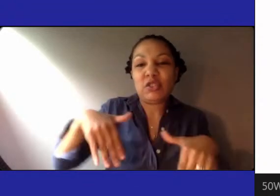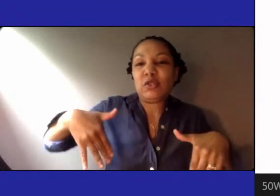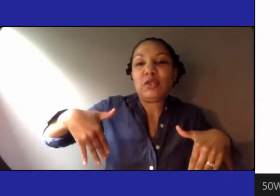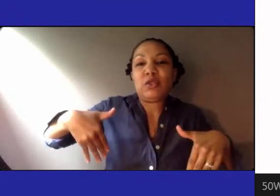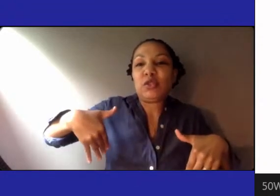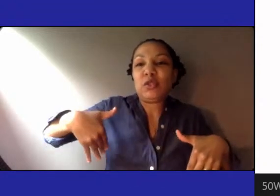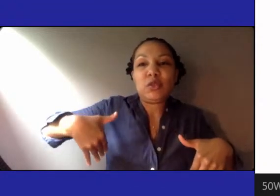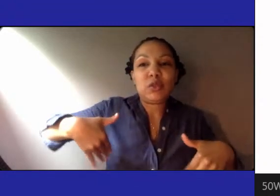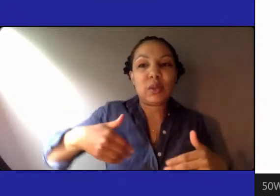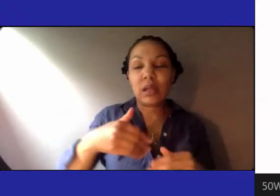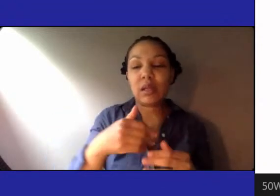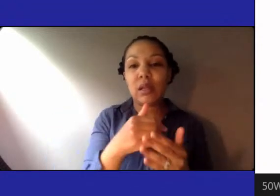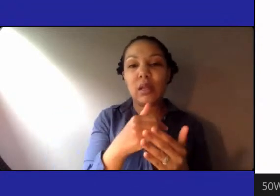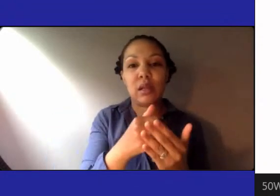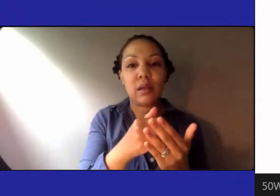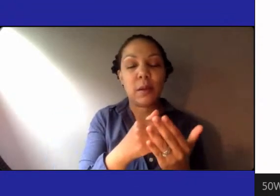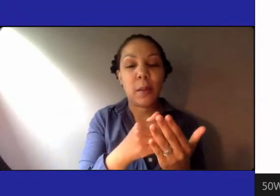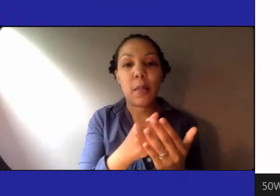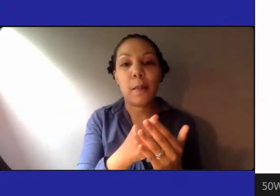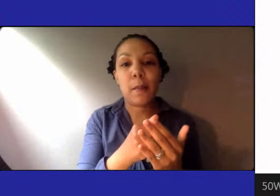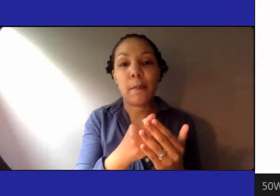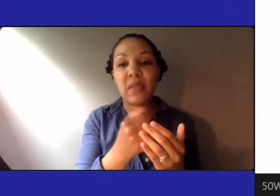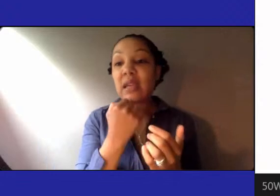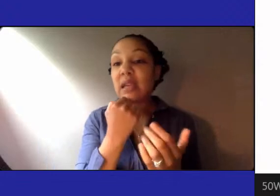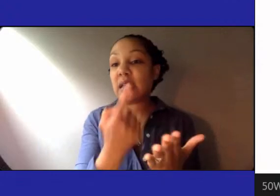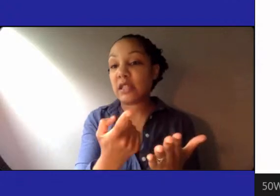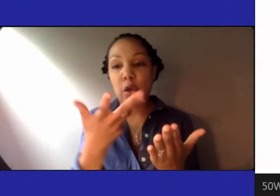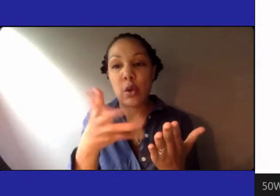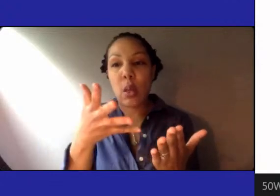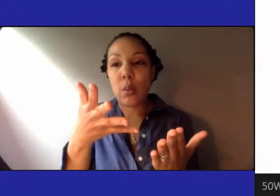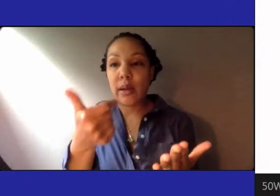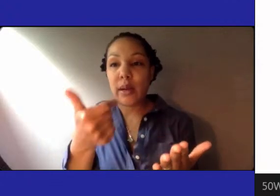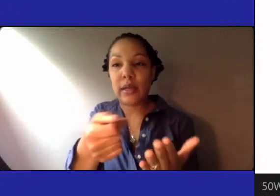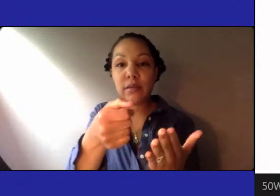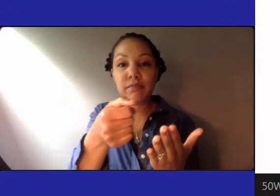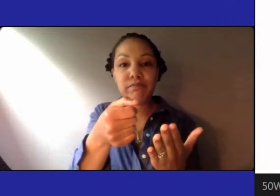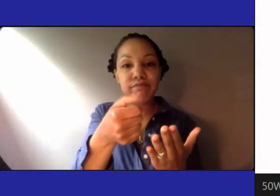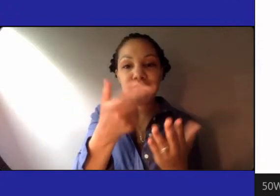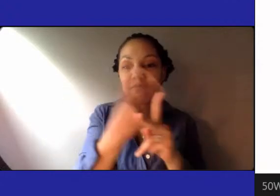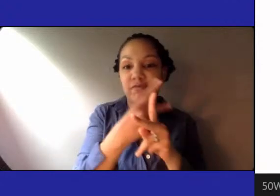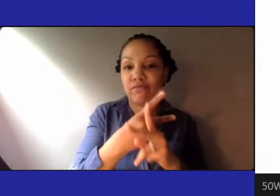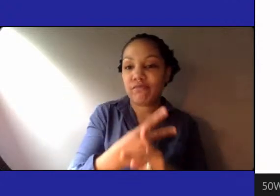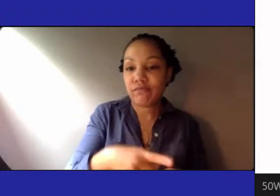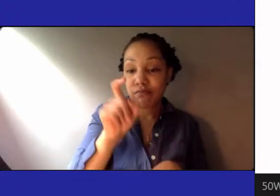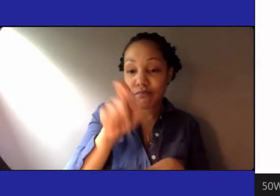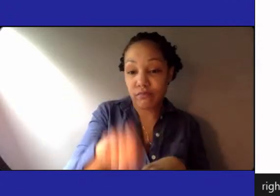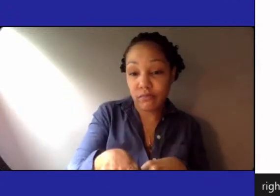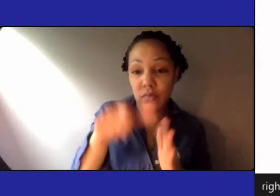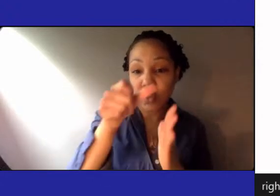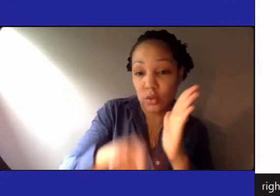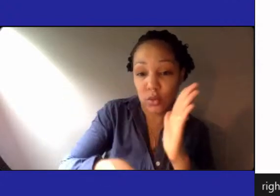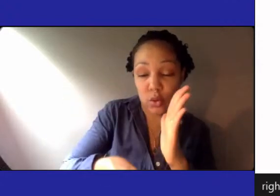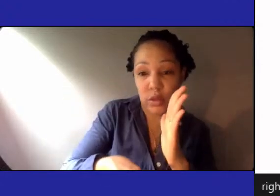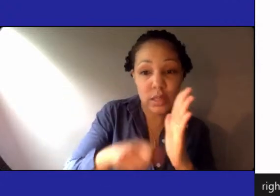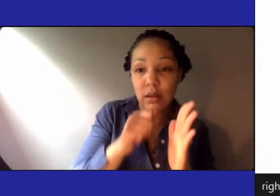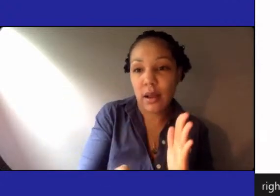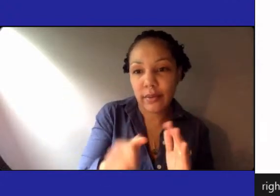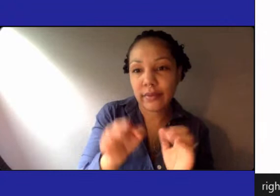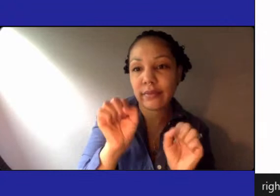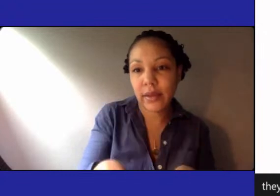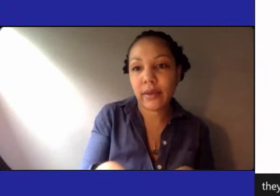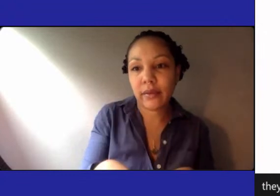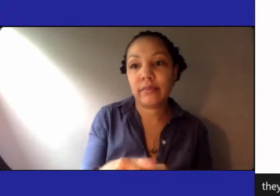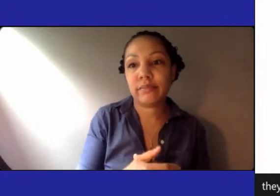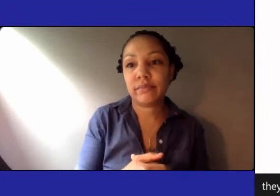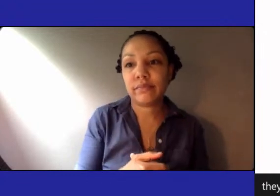not the person needs the procedure or not. When they need the procedure, obviously he or somebody will have to go and